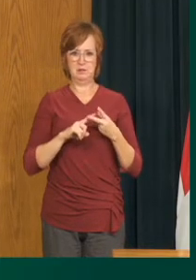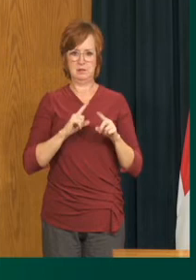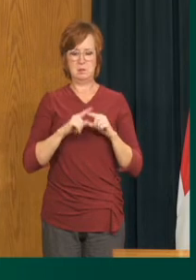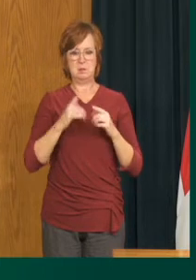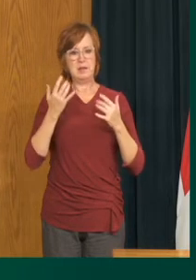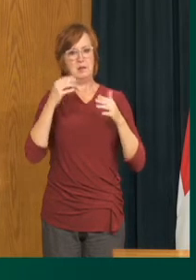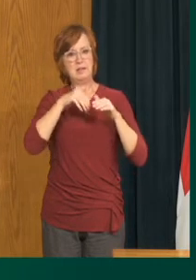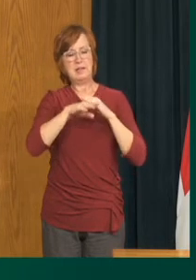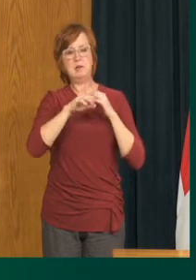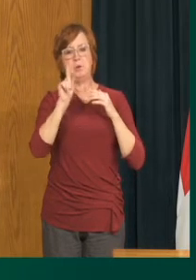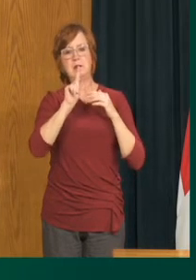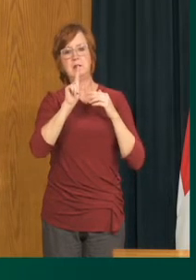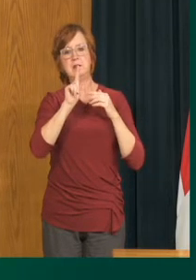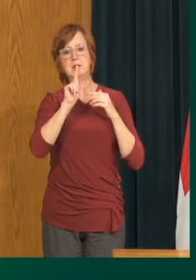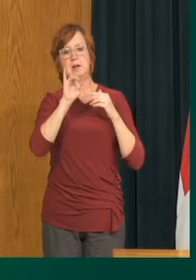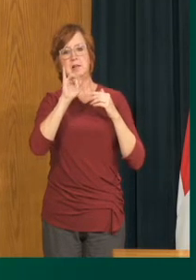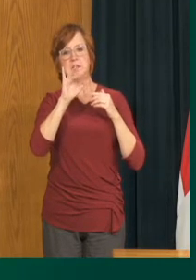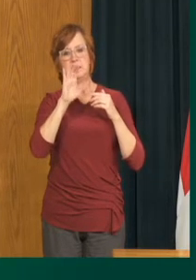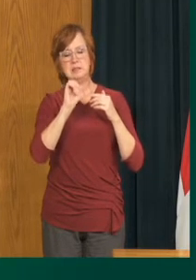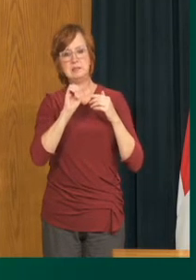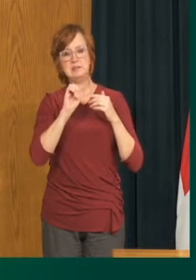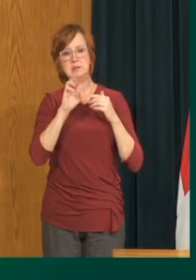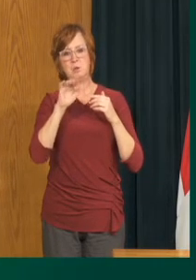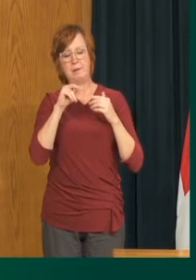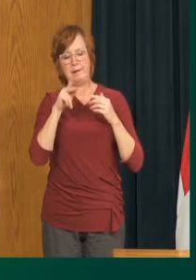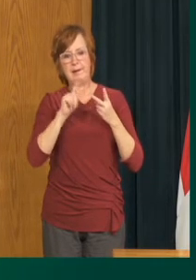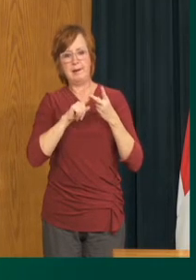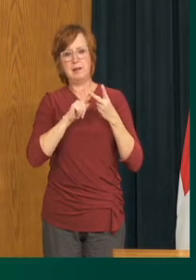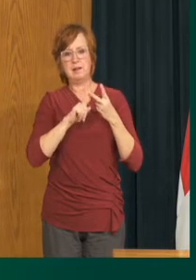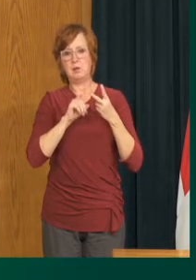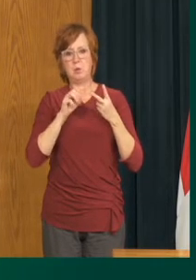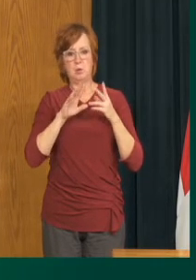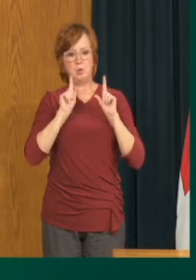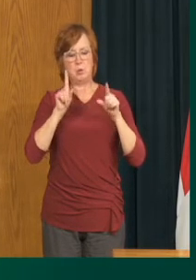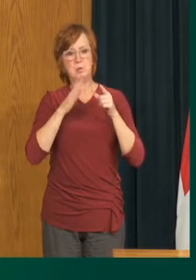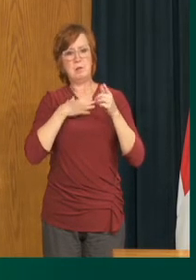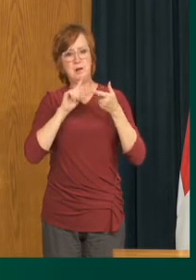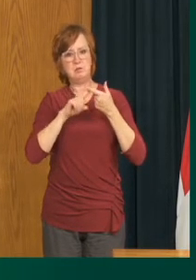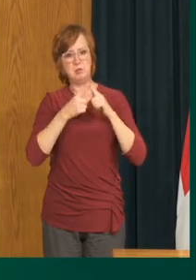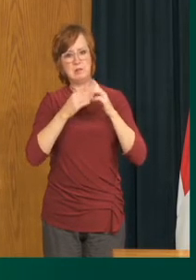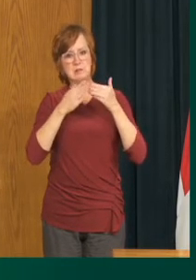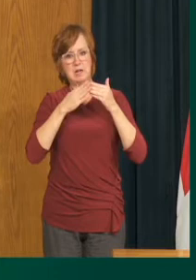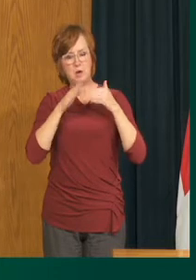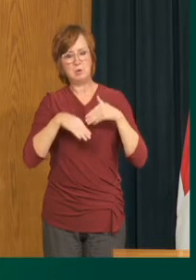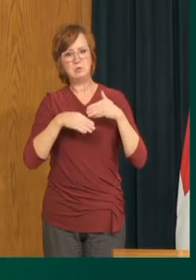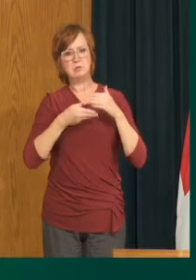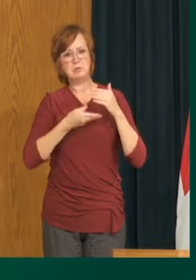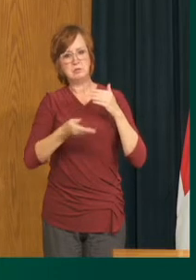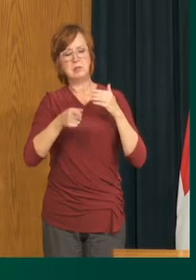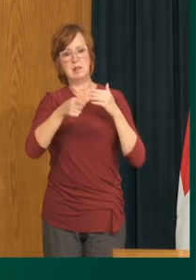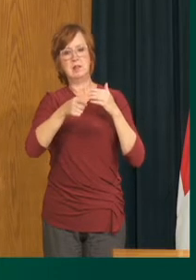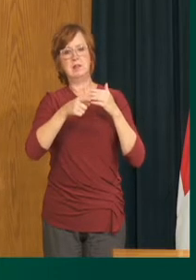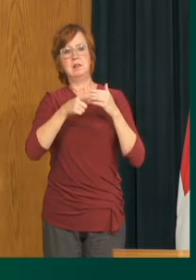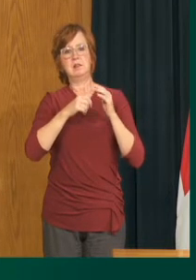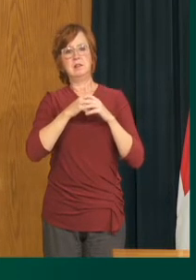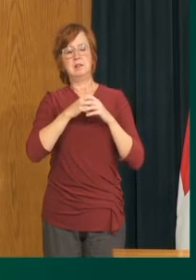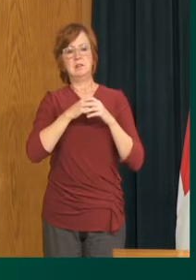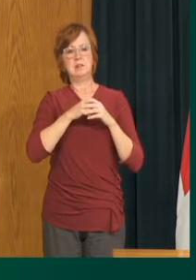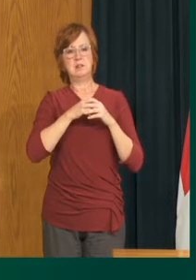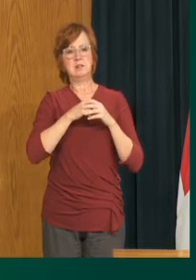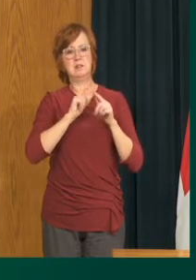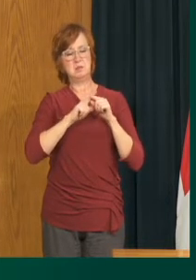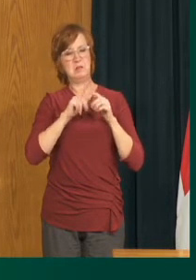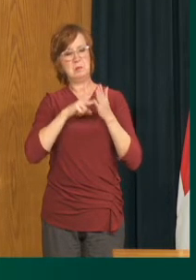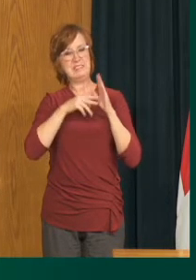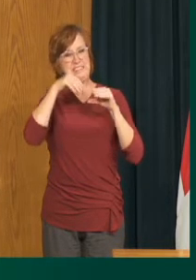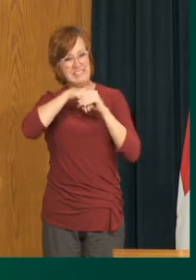workplaces. This is a time for us to reevaluate, reevaluate our contact circles, to reevaluate our daily